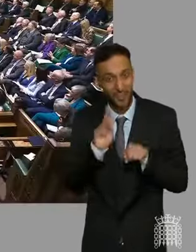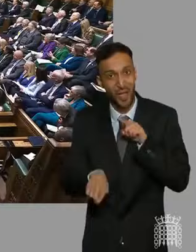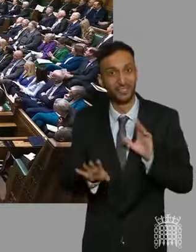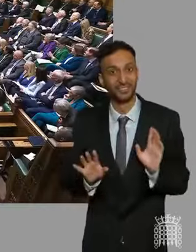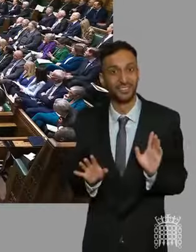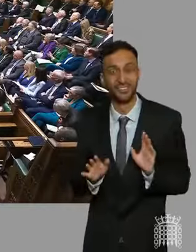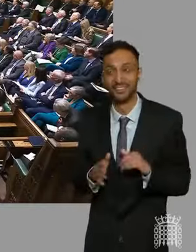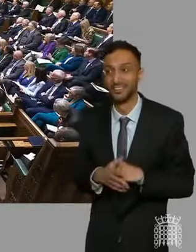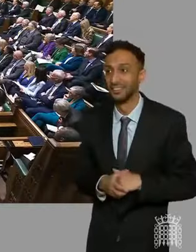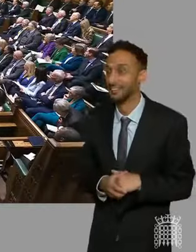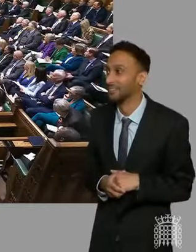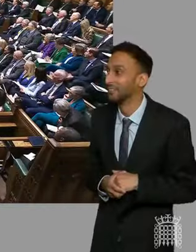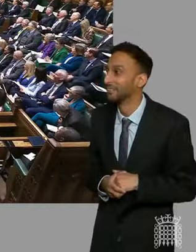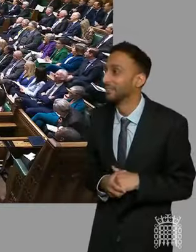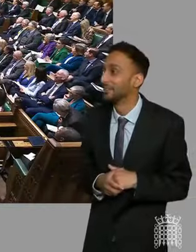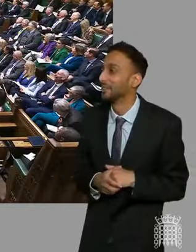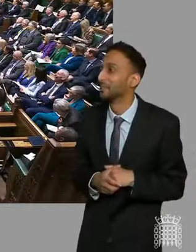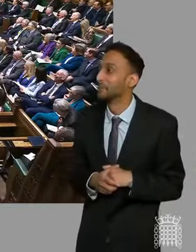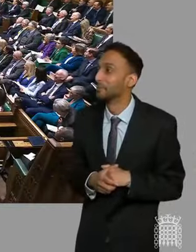I'll decide when it's more.